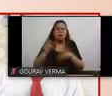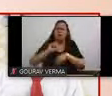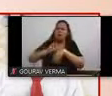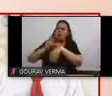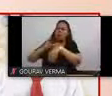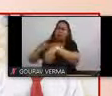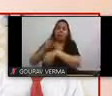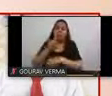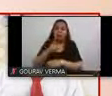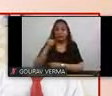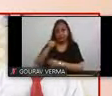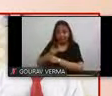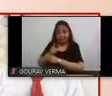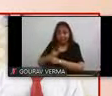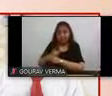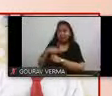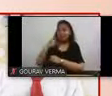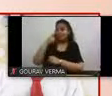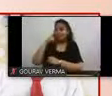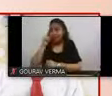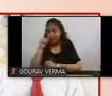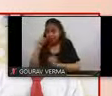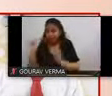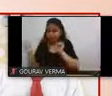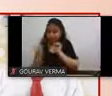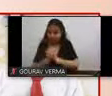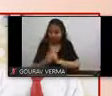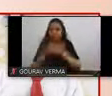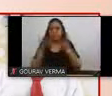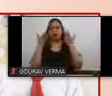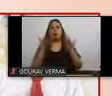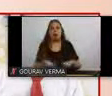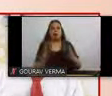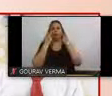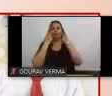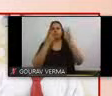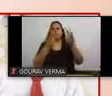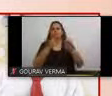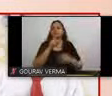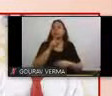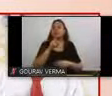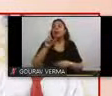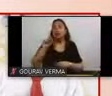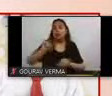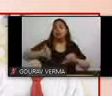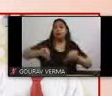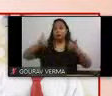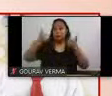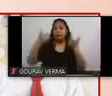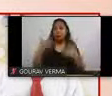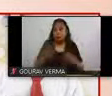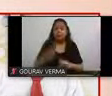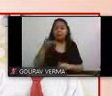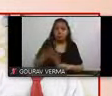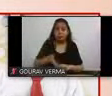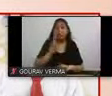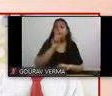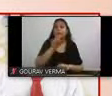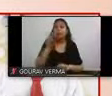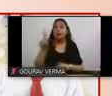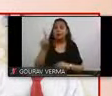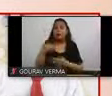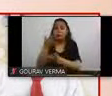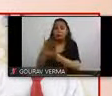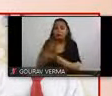course, see where he is. Today he has joined 11th in another school, and not that he didn't have difficulty